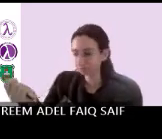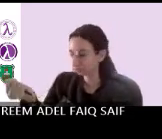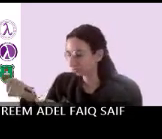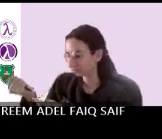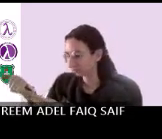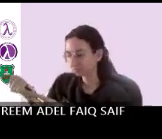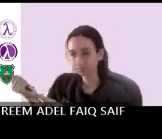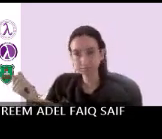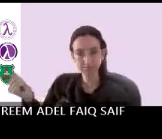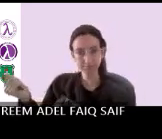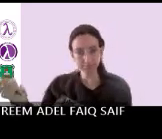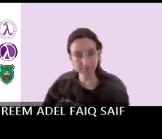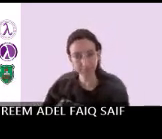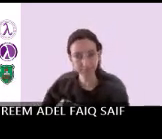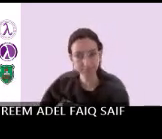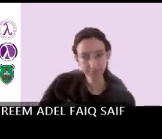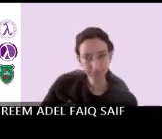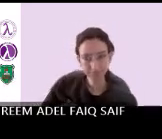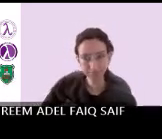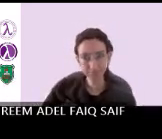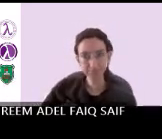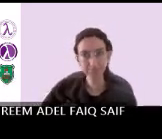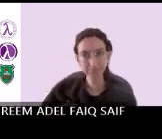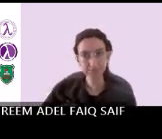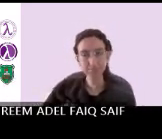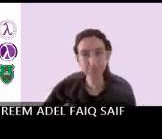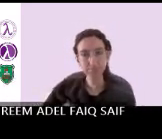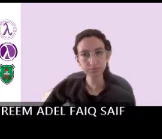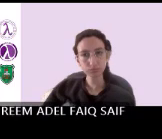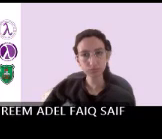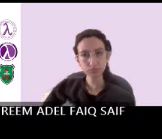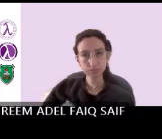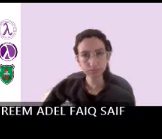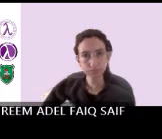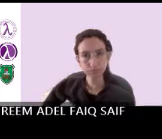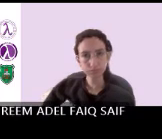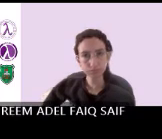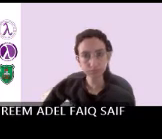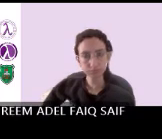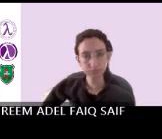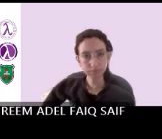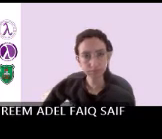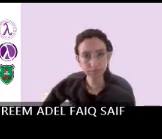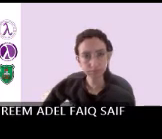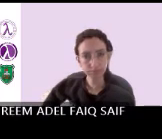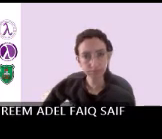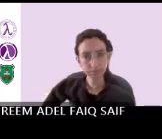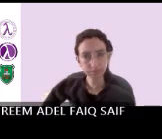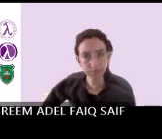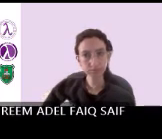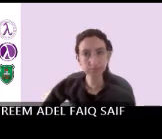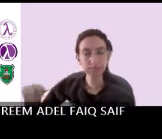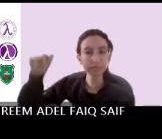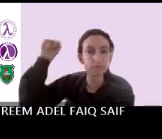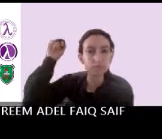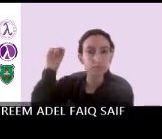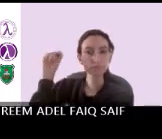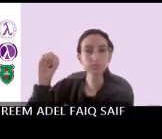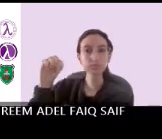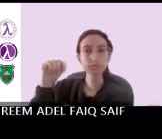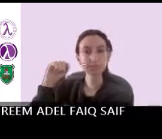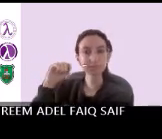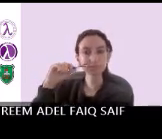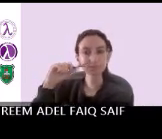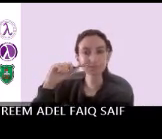speaks volumes about the unifying and borderless nature of science. It is an exceptional privilege to welcome